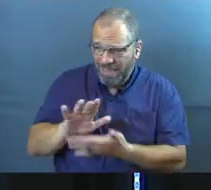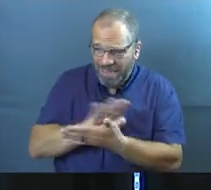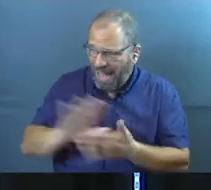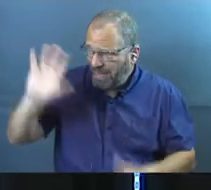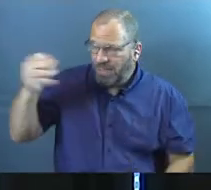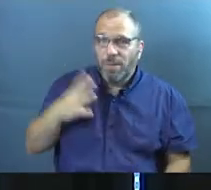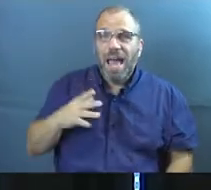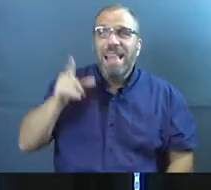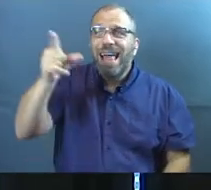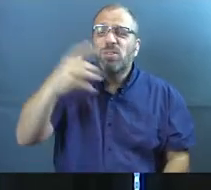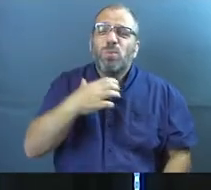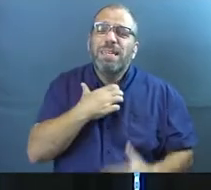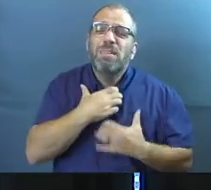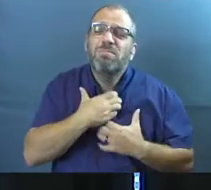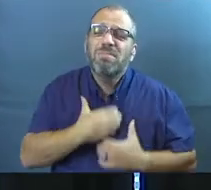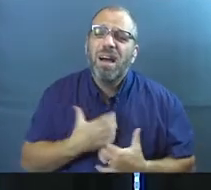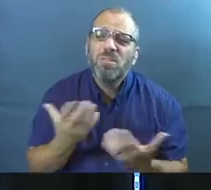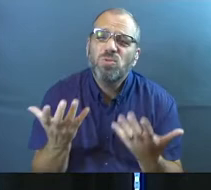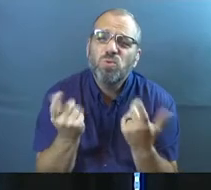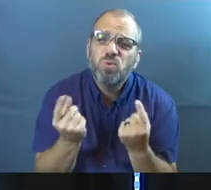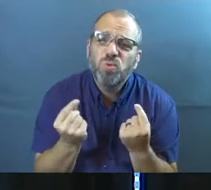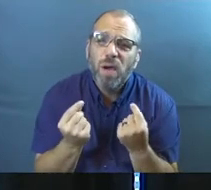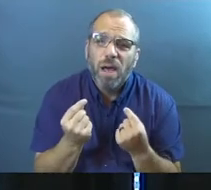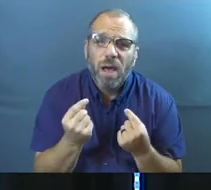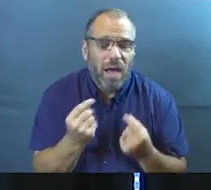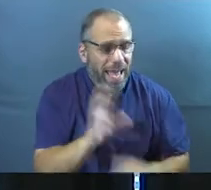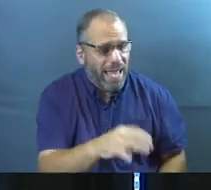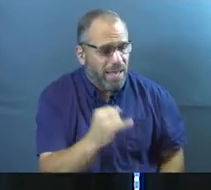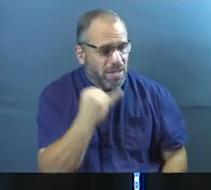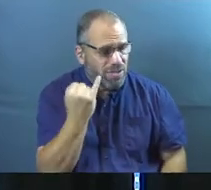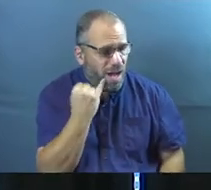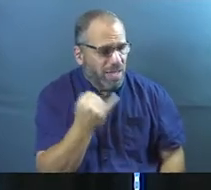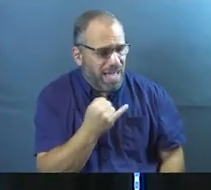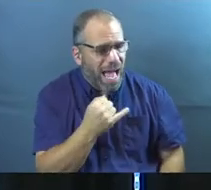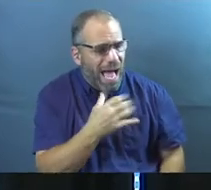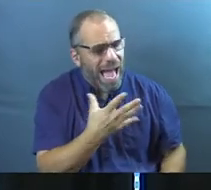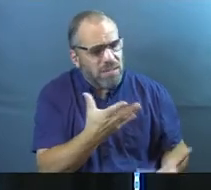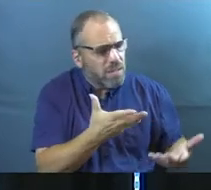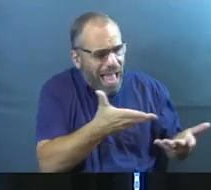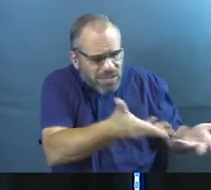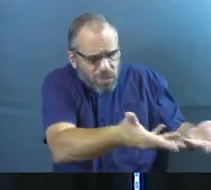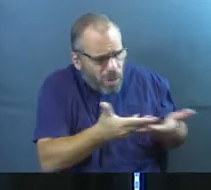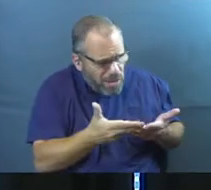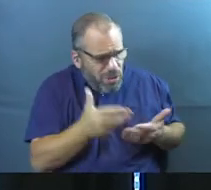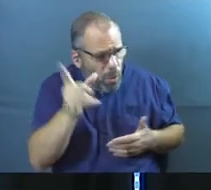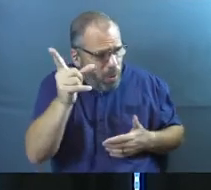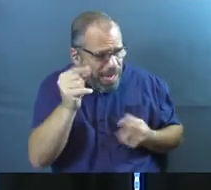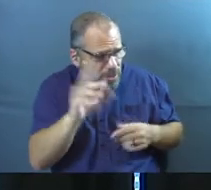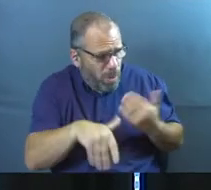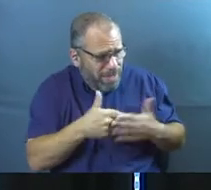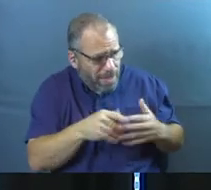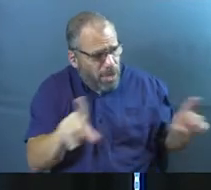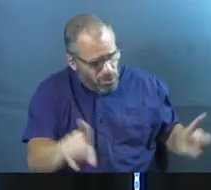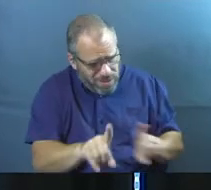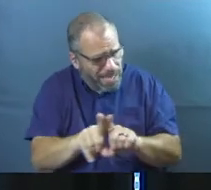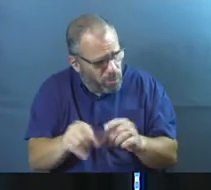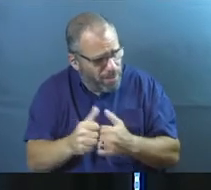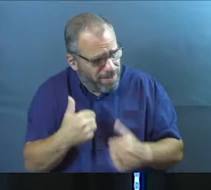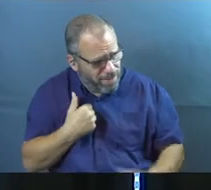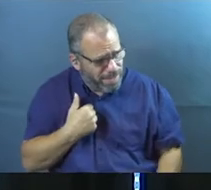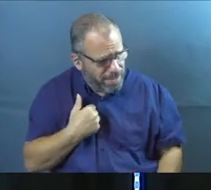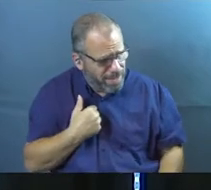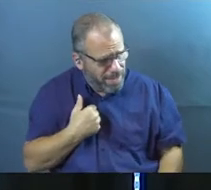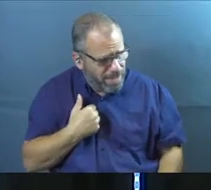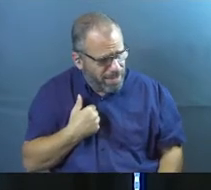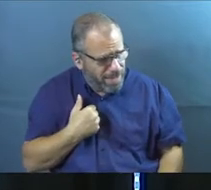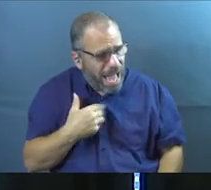generosity. That's what he longs to do. And he's like, Josh, I just kind of pulled you into the flow of what I do all the time. I asked